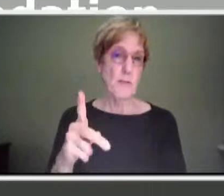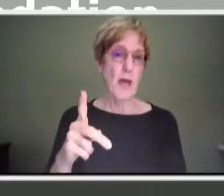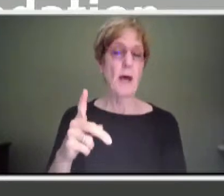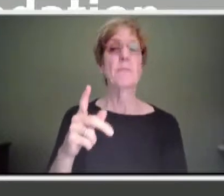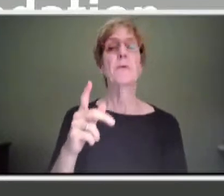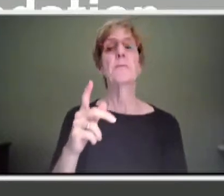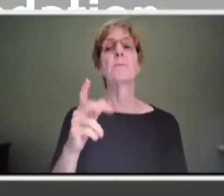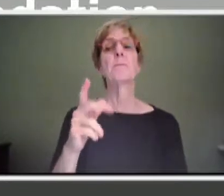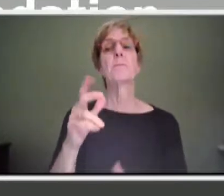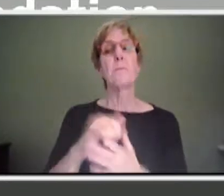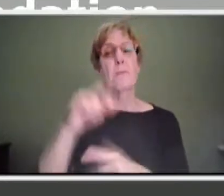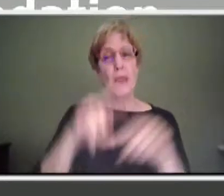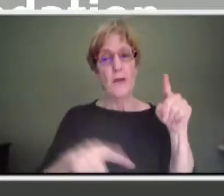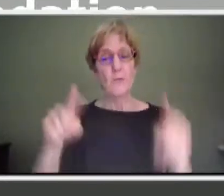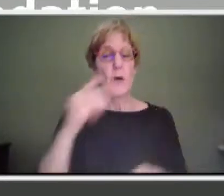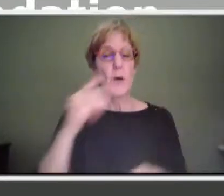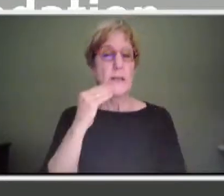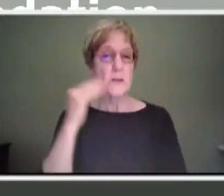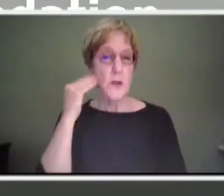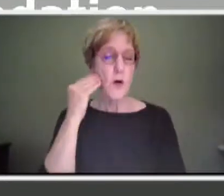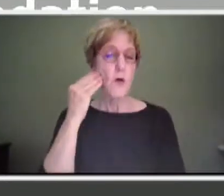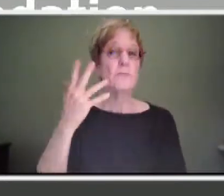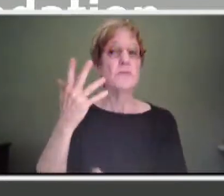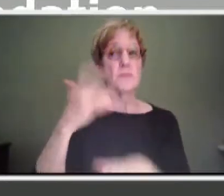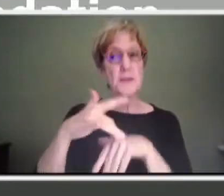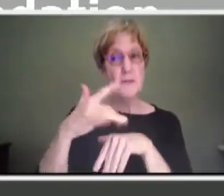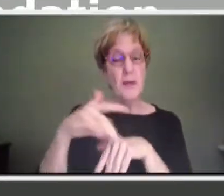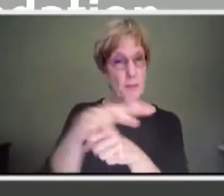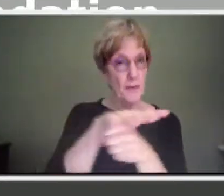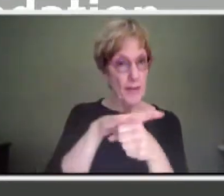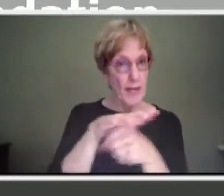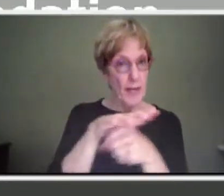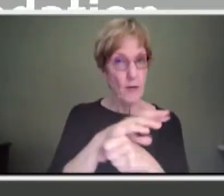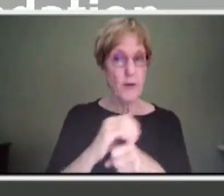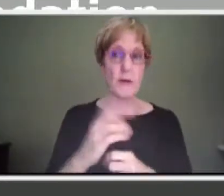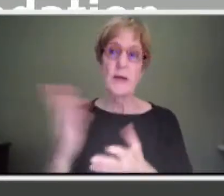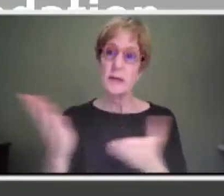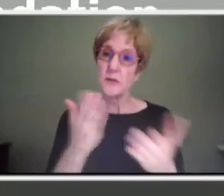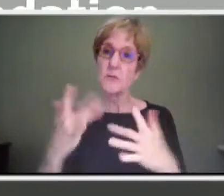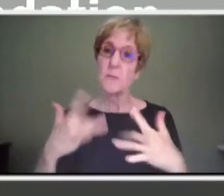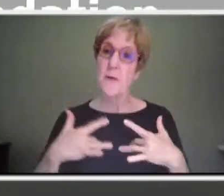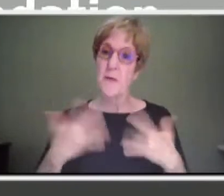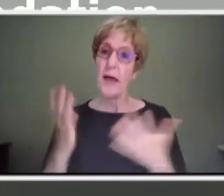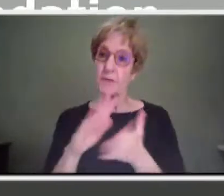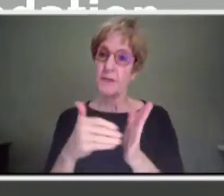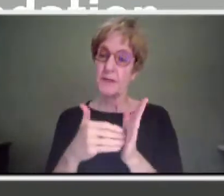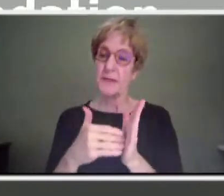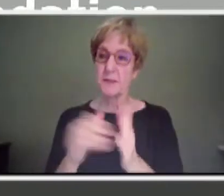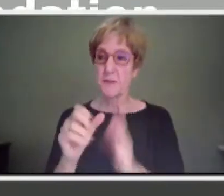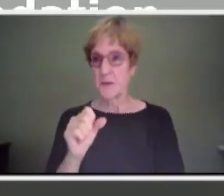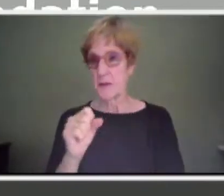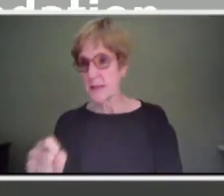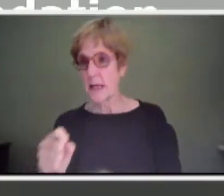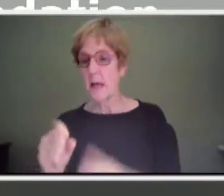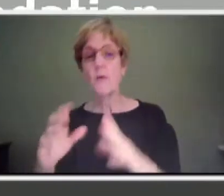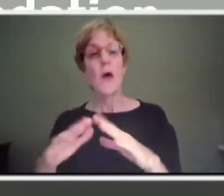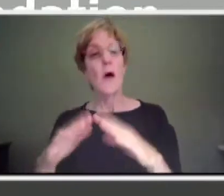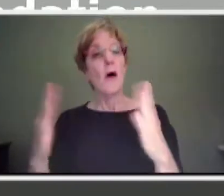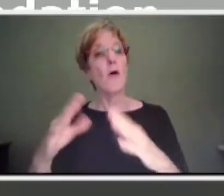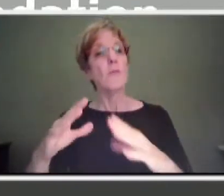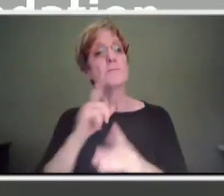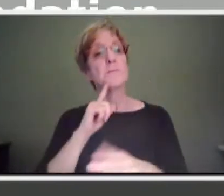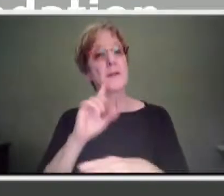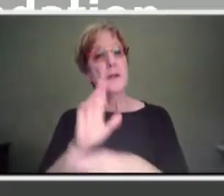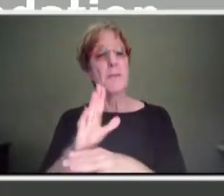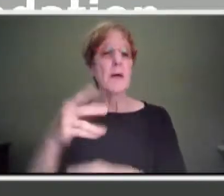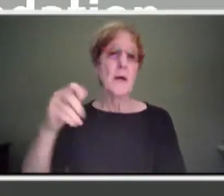variety of housing options and availability in the area. It's well served by the activity center to the south. There are some open space commitments and pocket parks